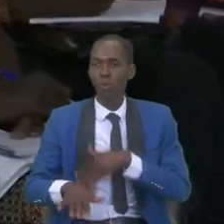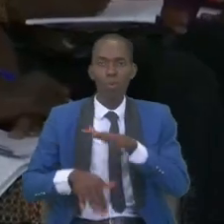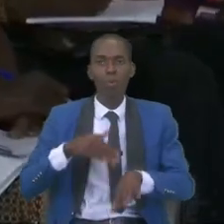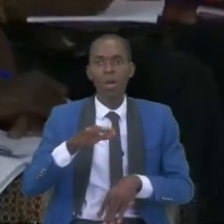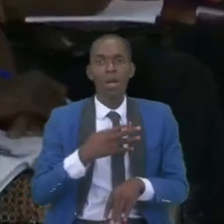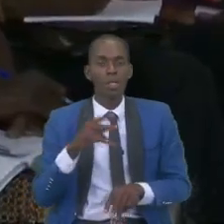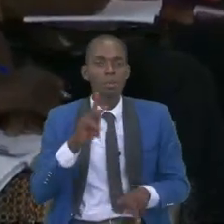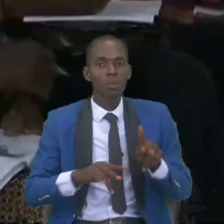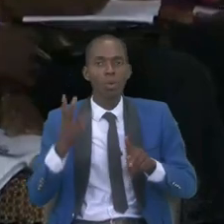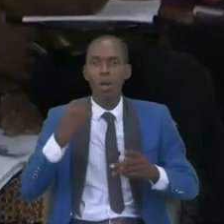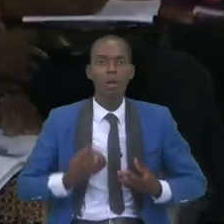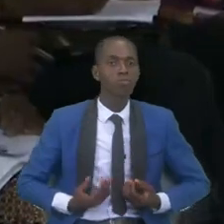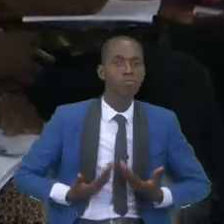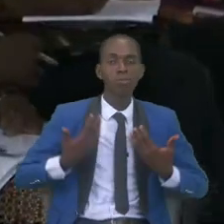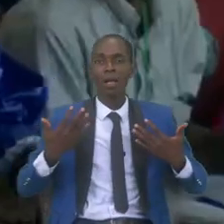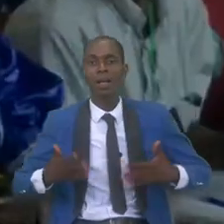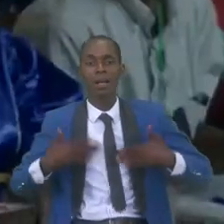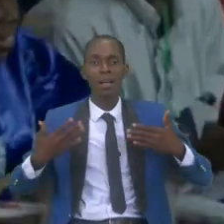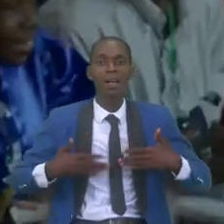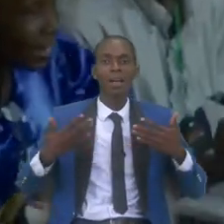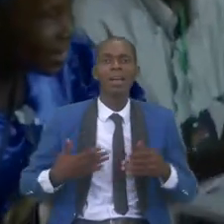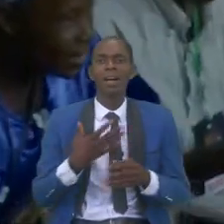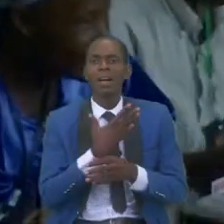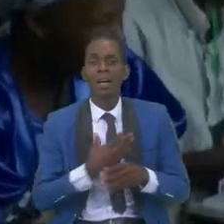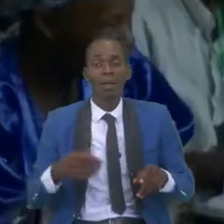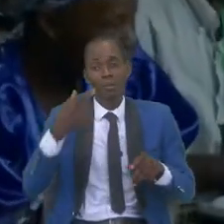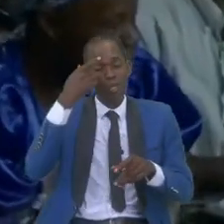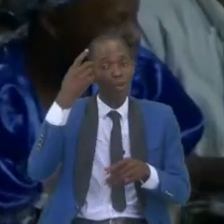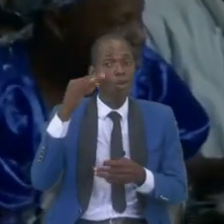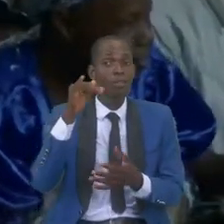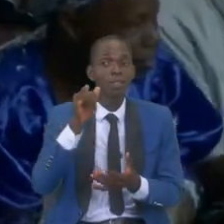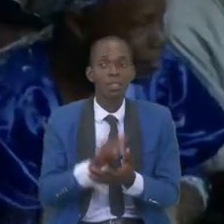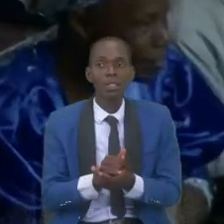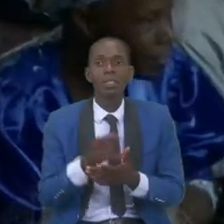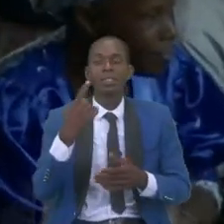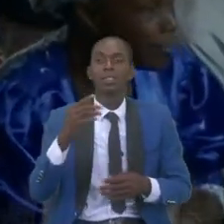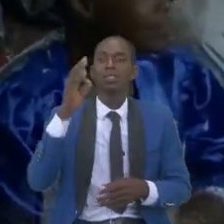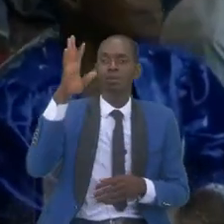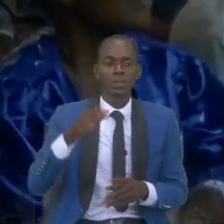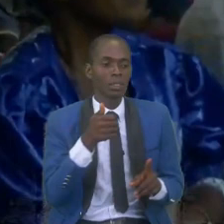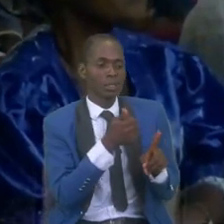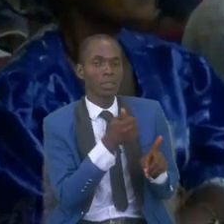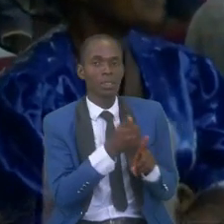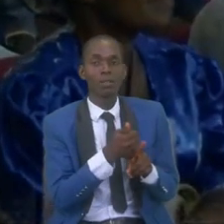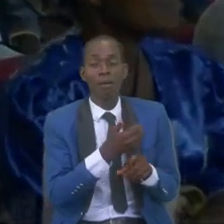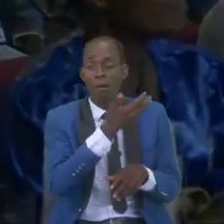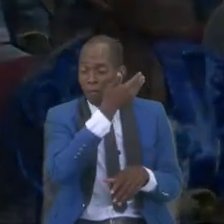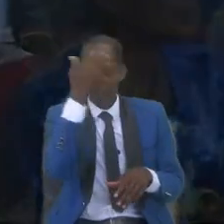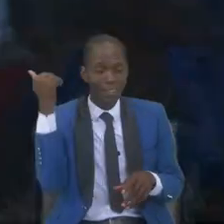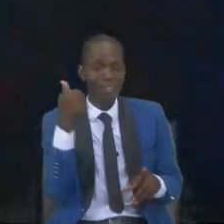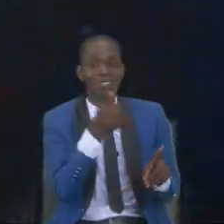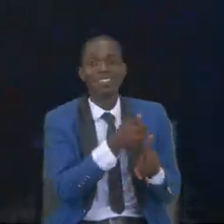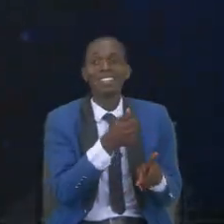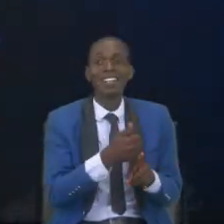were jubilating. And as a result of that, the evangelist himself, he forgot himself.